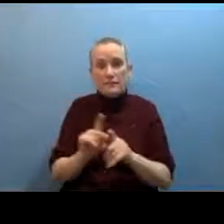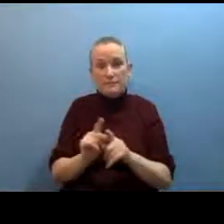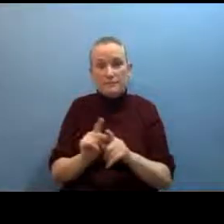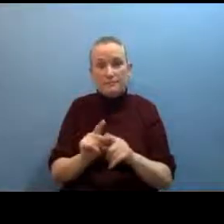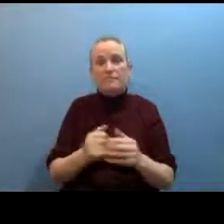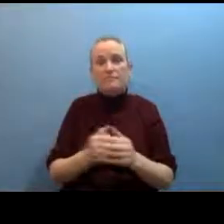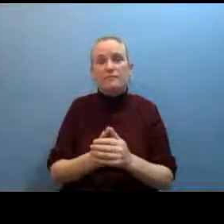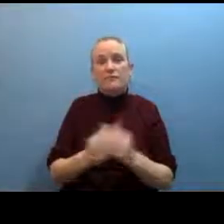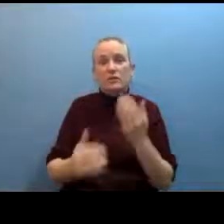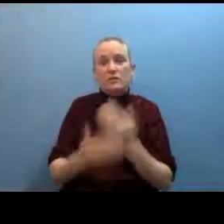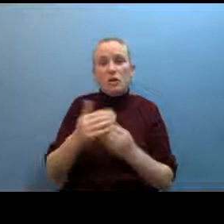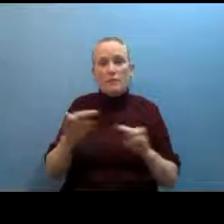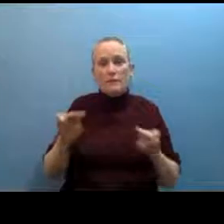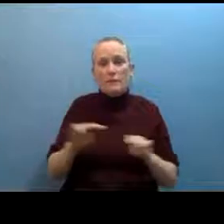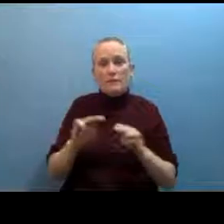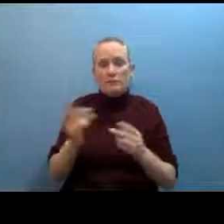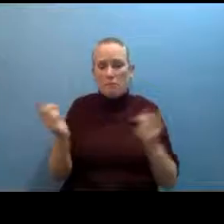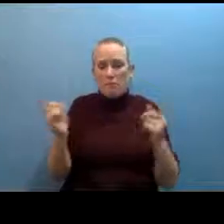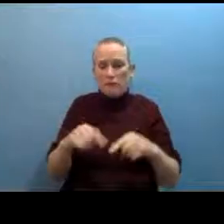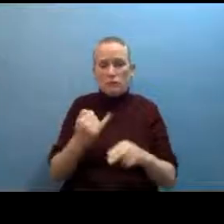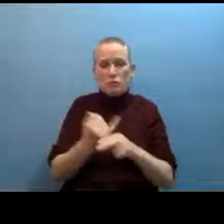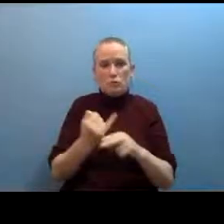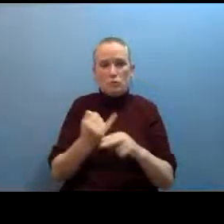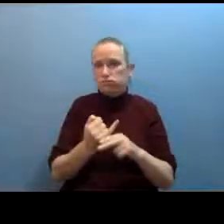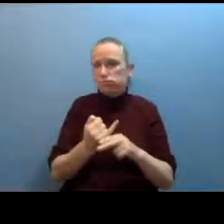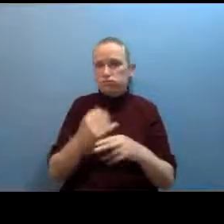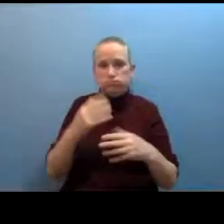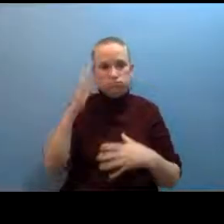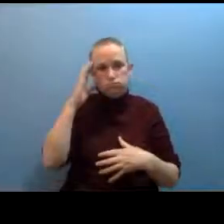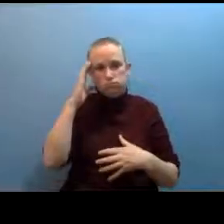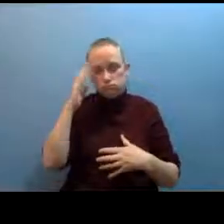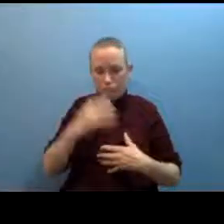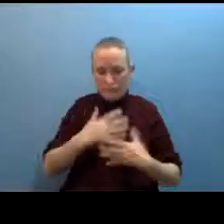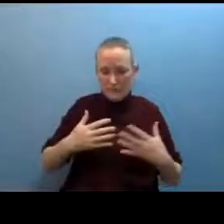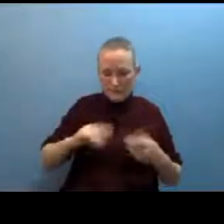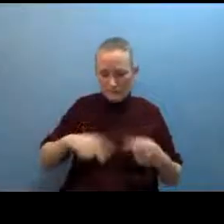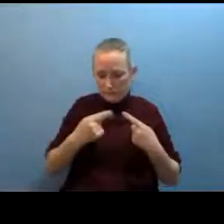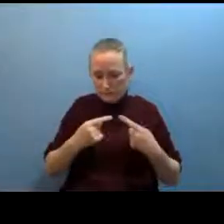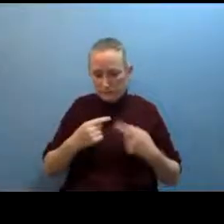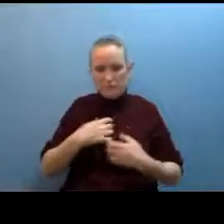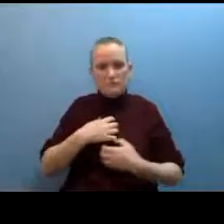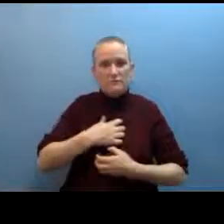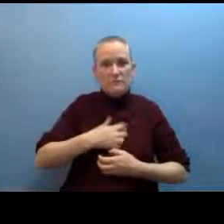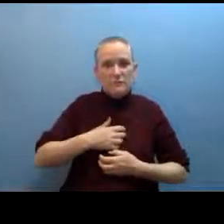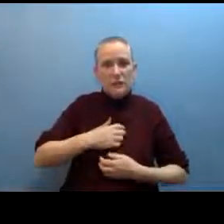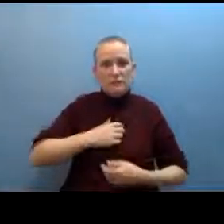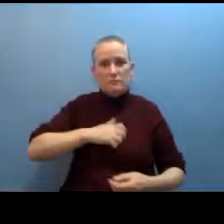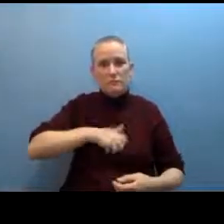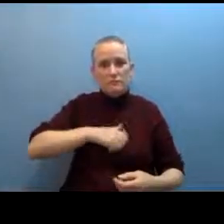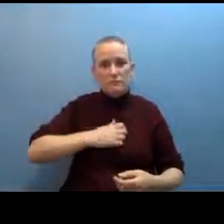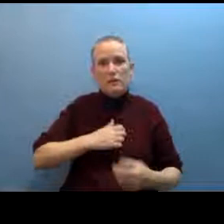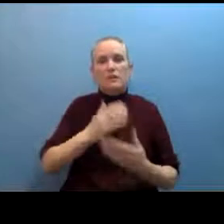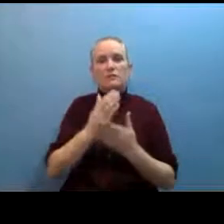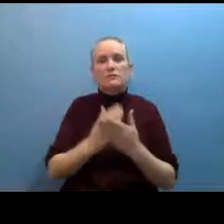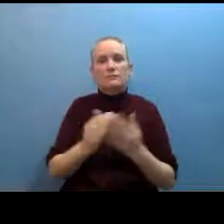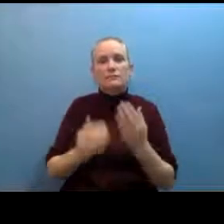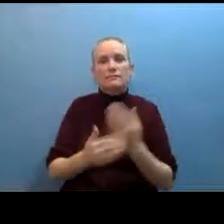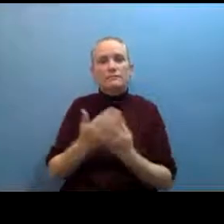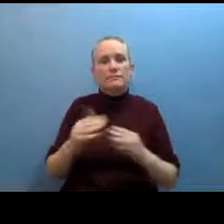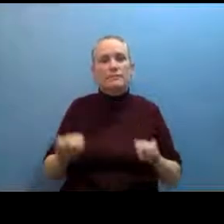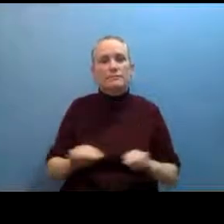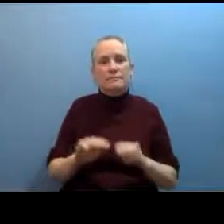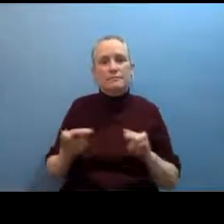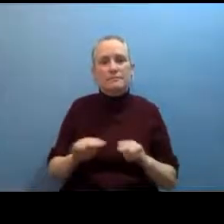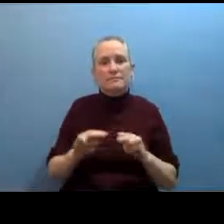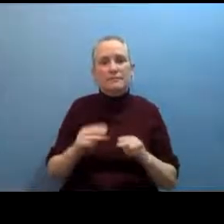the readjustment to school after lockdown has been a challenge. For some young people, it was quite a nice break